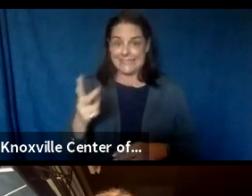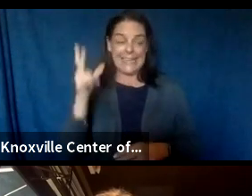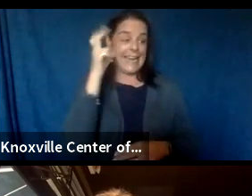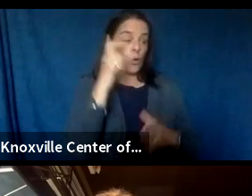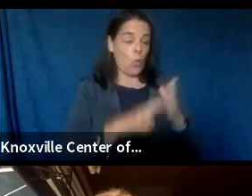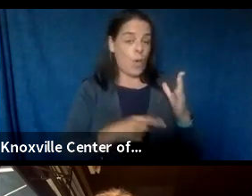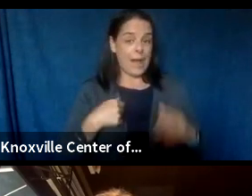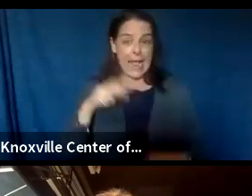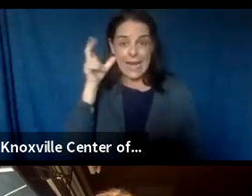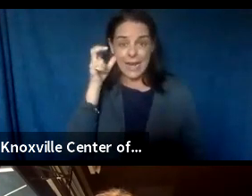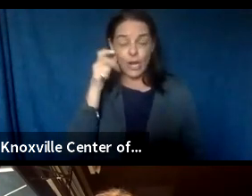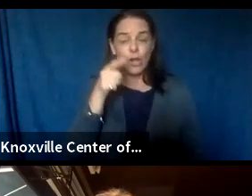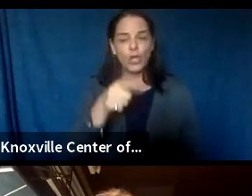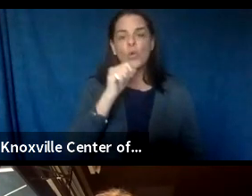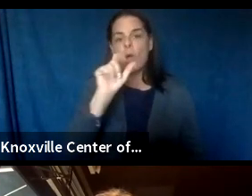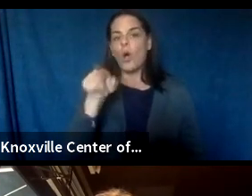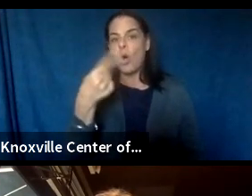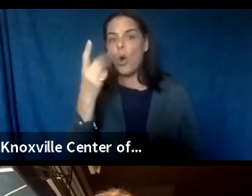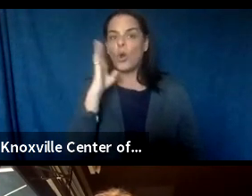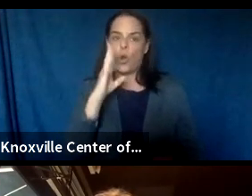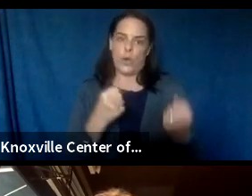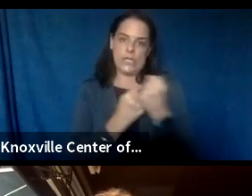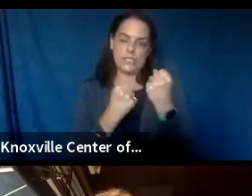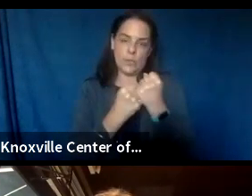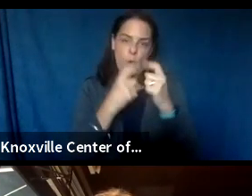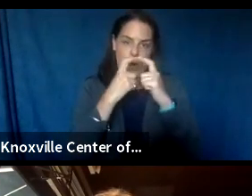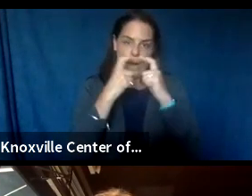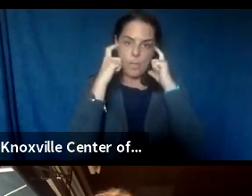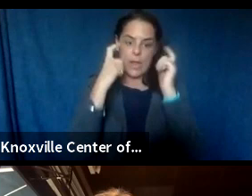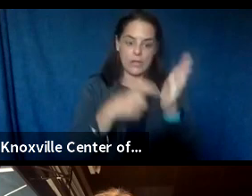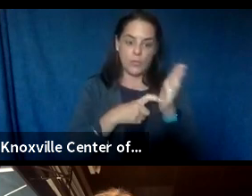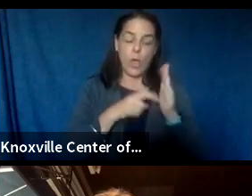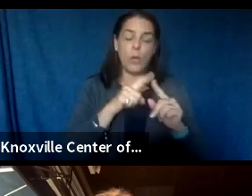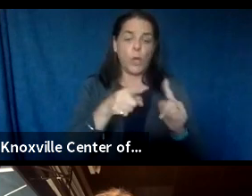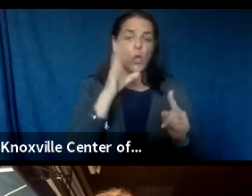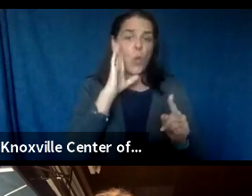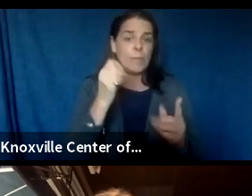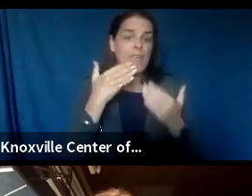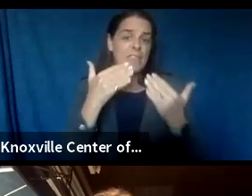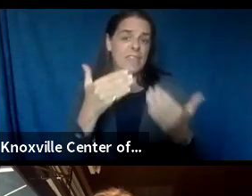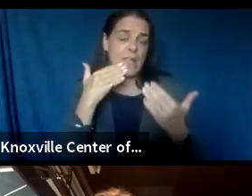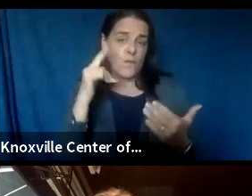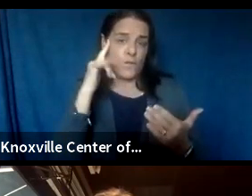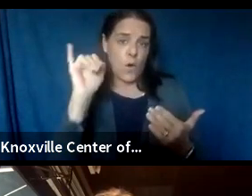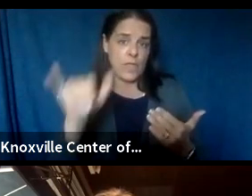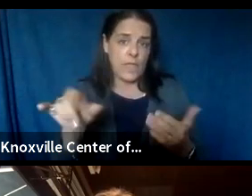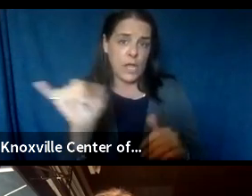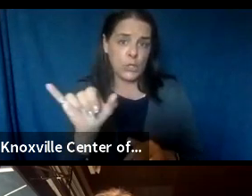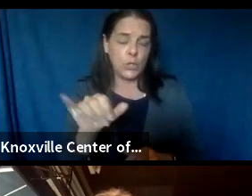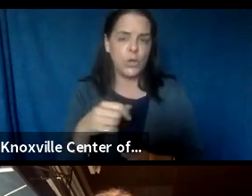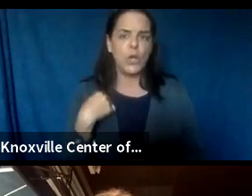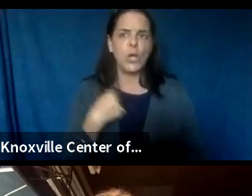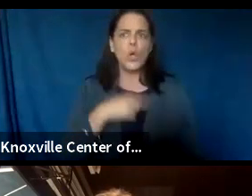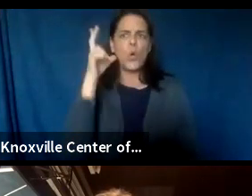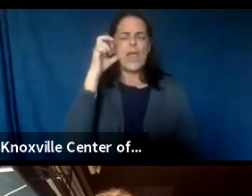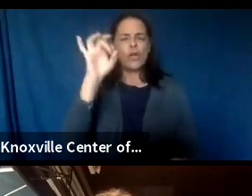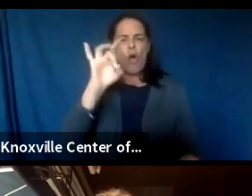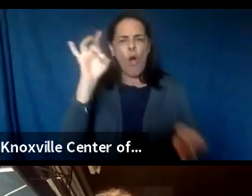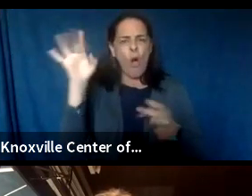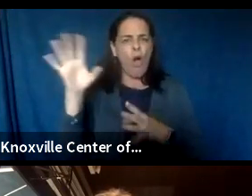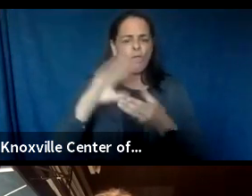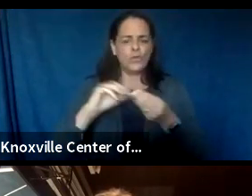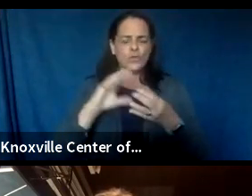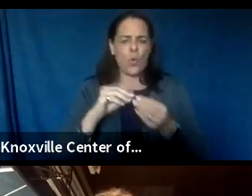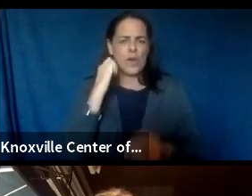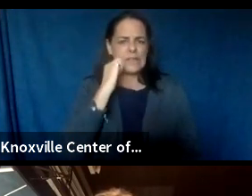hear, you would not only support a mask mandate, but be grateful for it. We listen to tragic stories every day. A